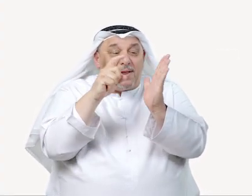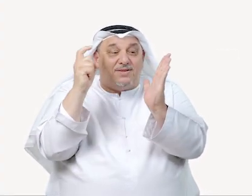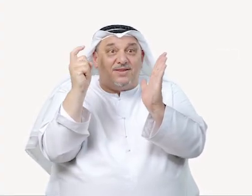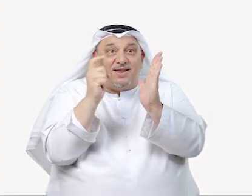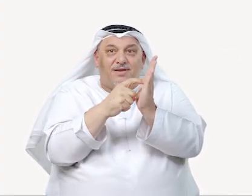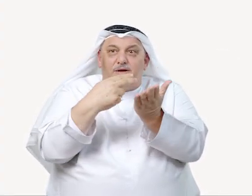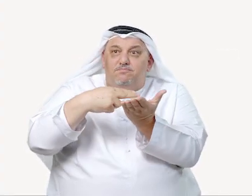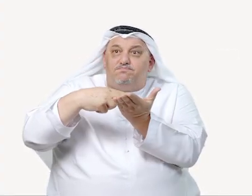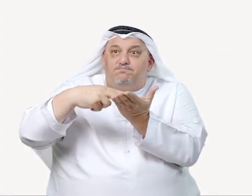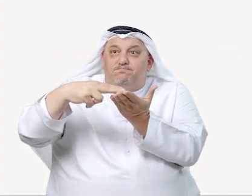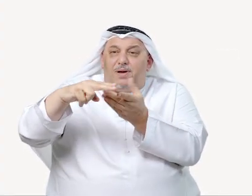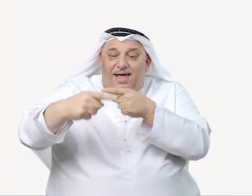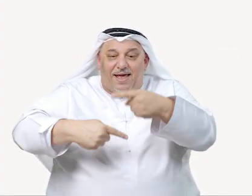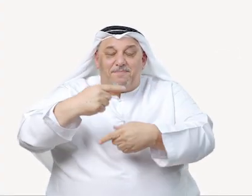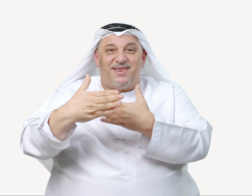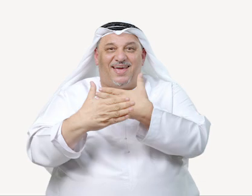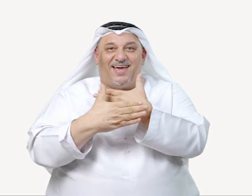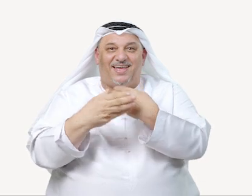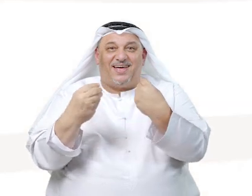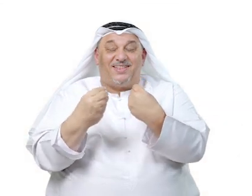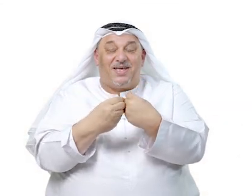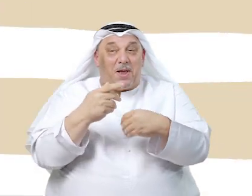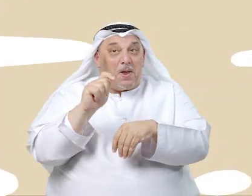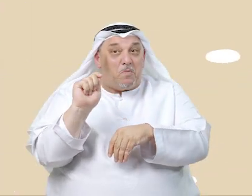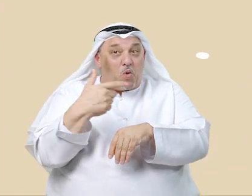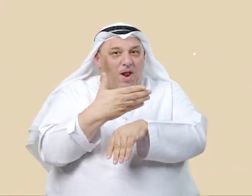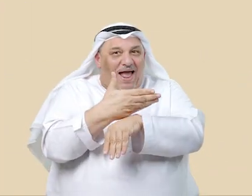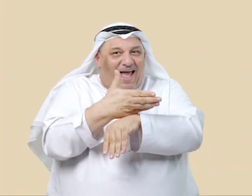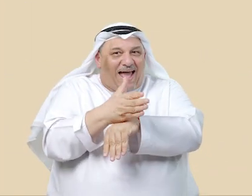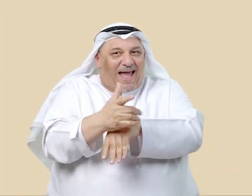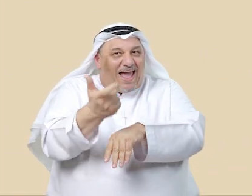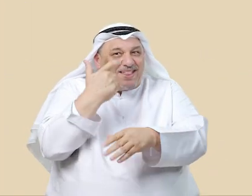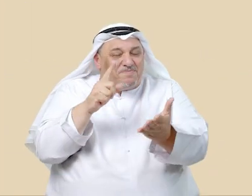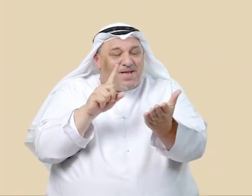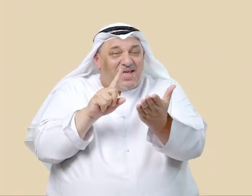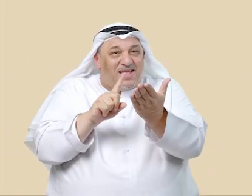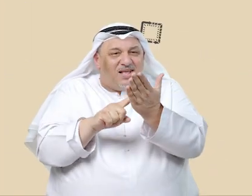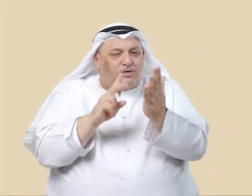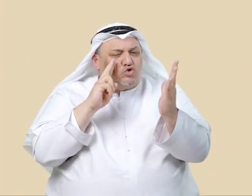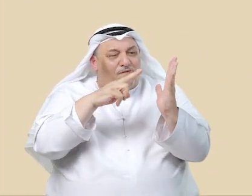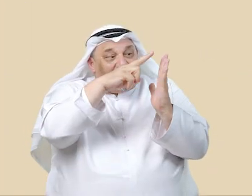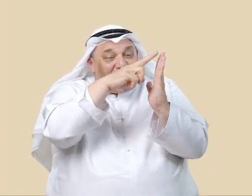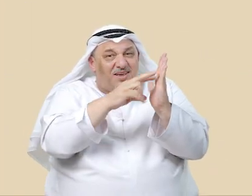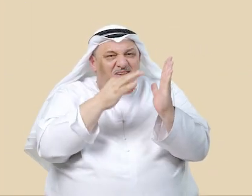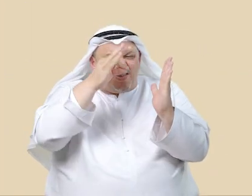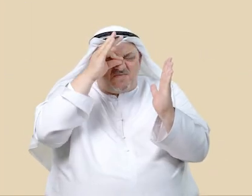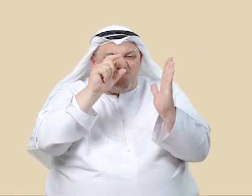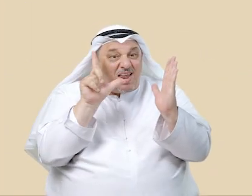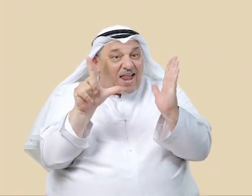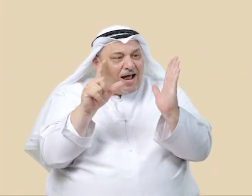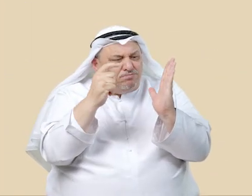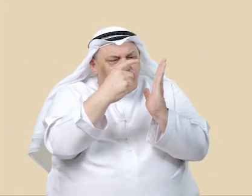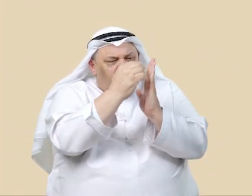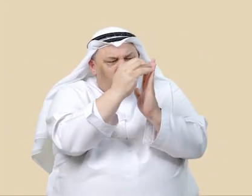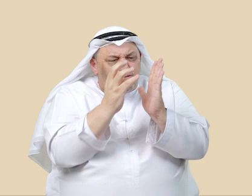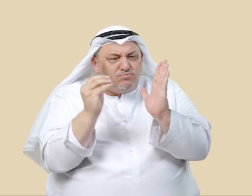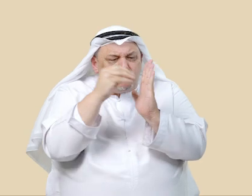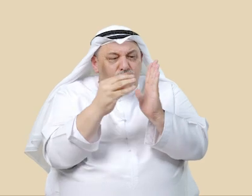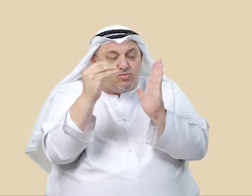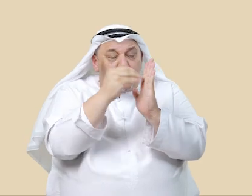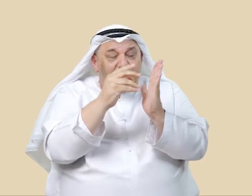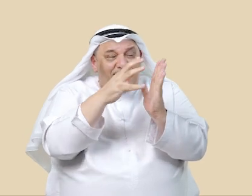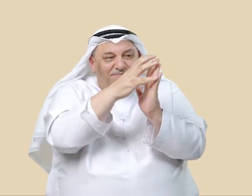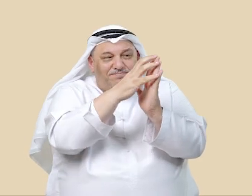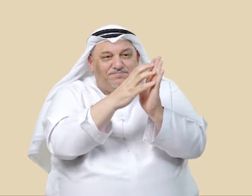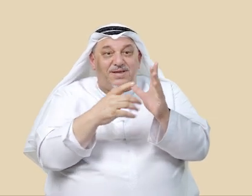documents, then press on Submit to complete the service. To avoid any delay, please make sure that your data entered in the online form